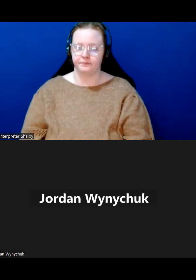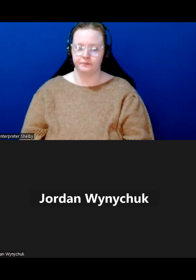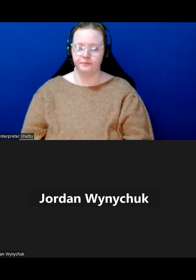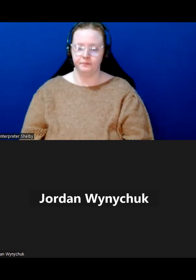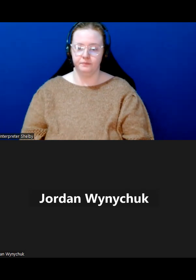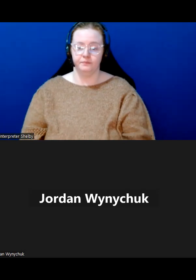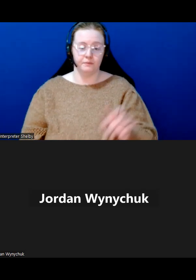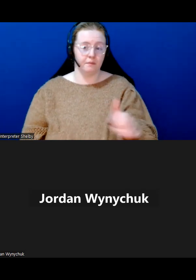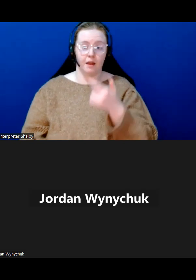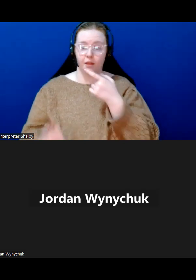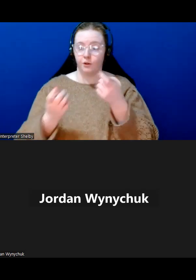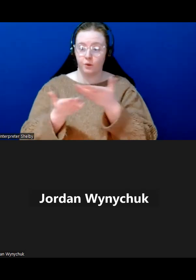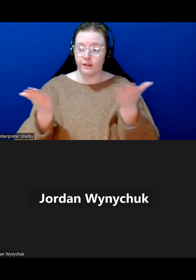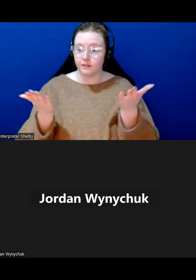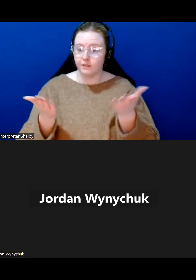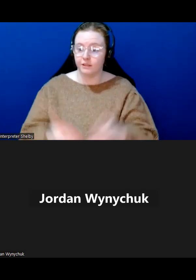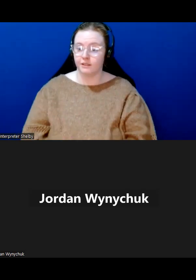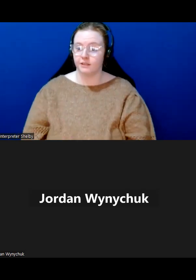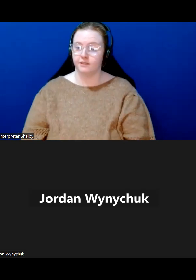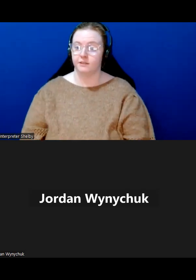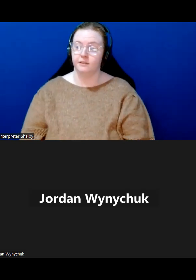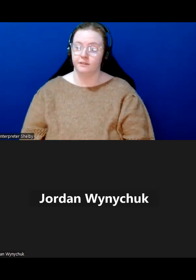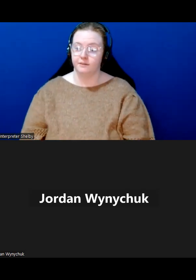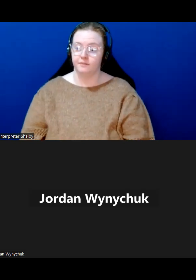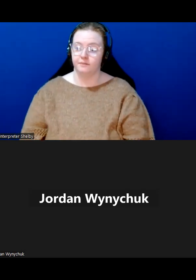Anybody else have a question that they would like to go ahead and ask?